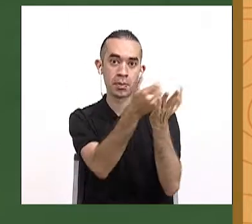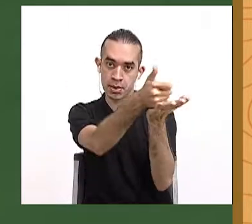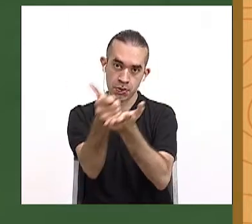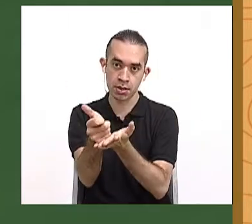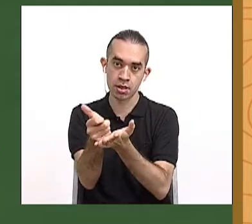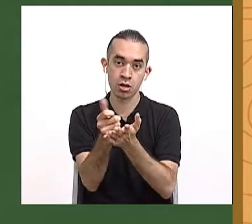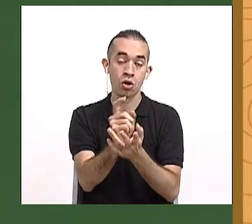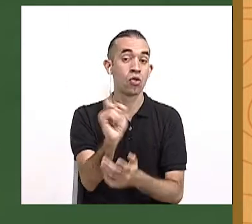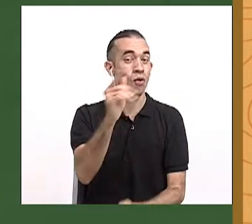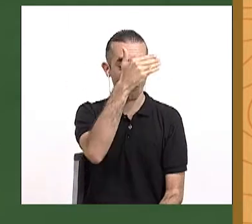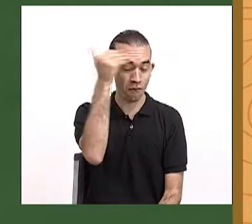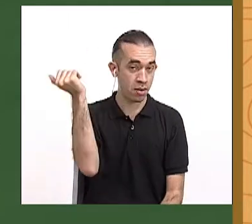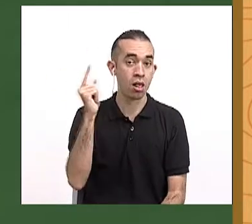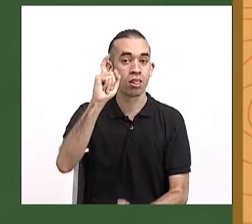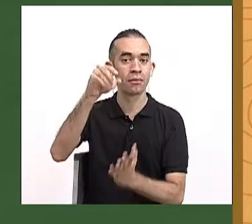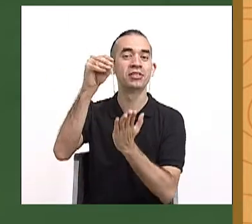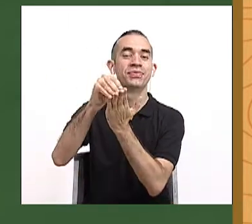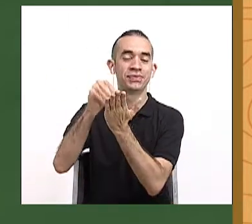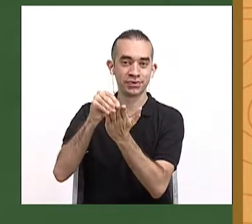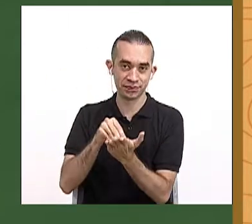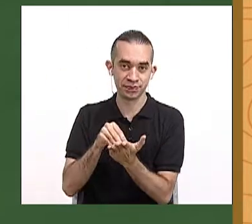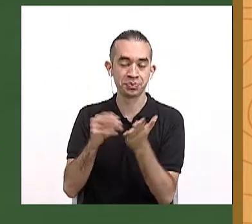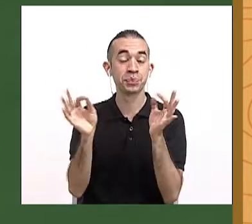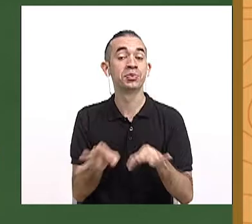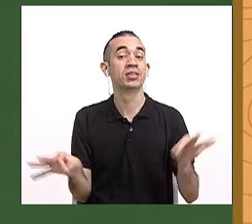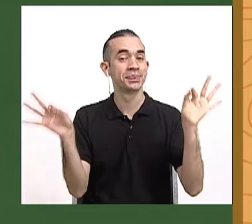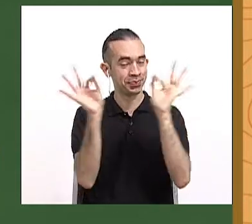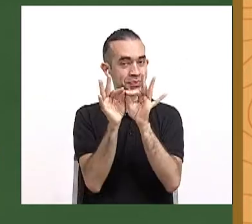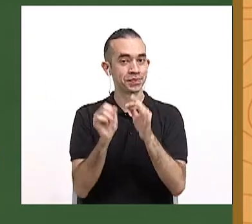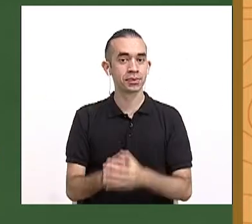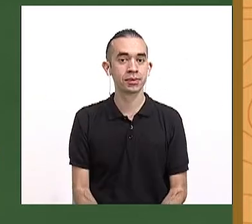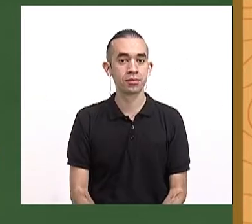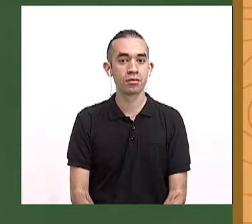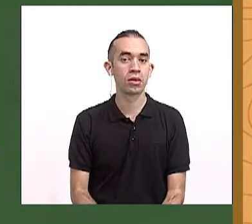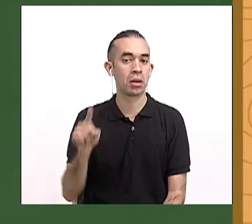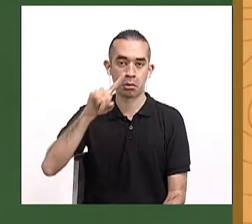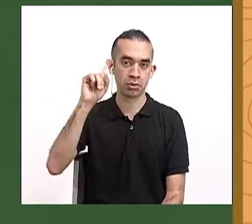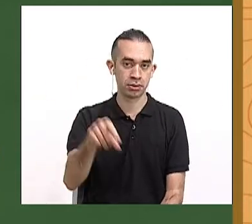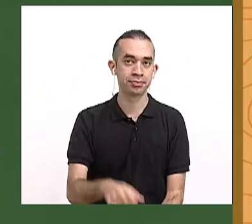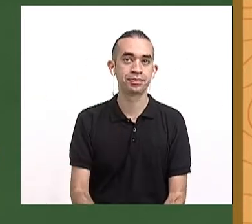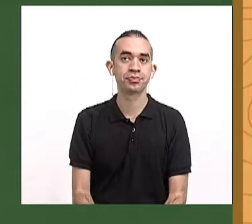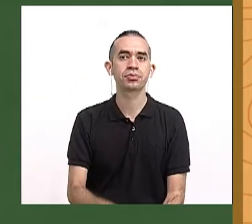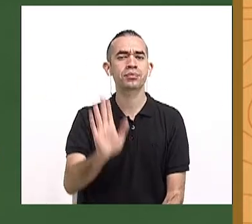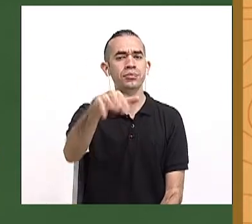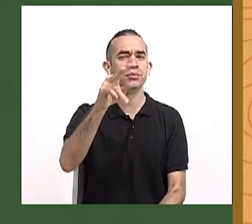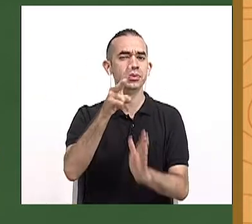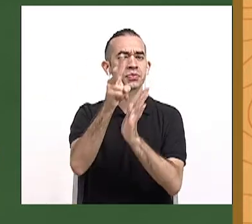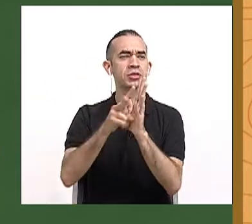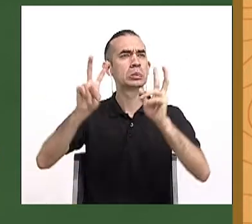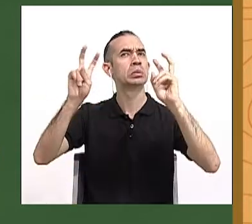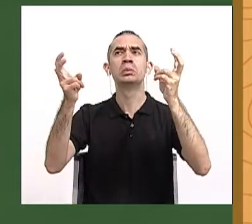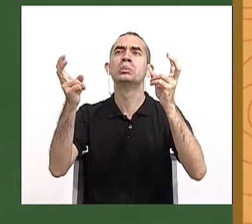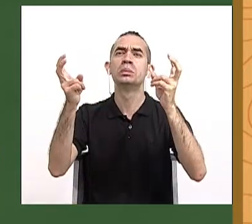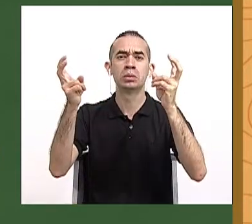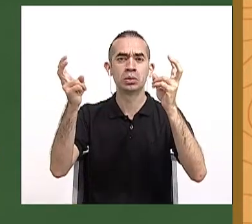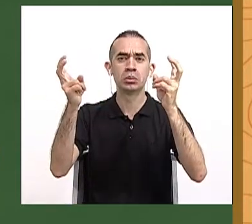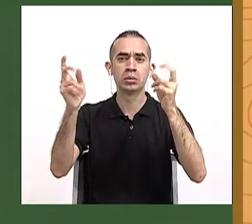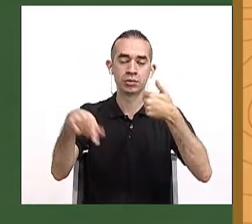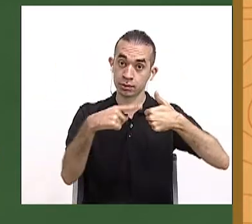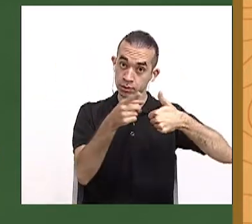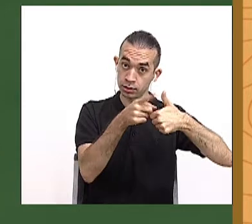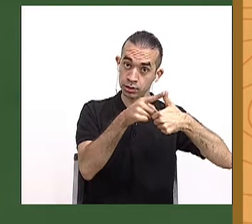not forget to take notes. This is very important. So we have the questions. What is the video about? A,